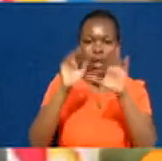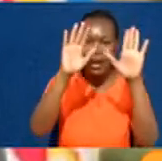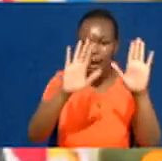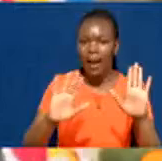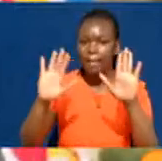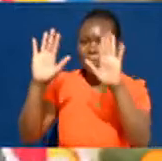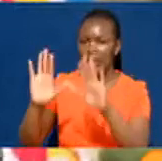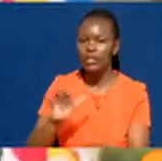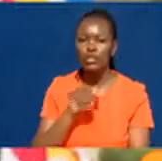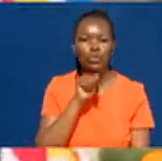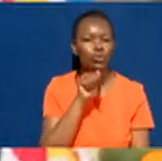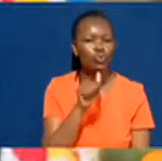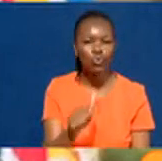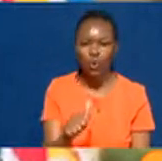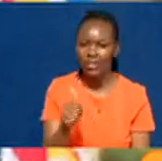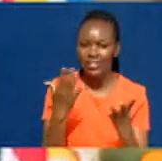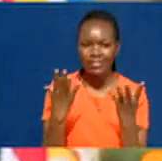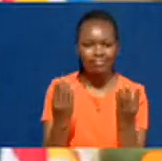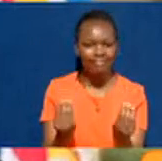park at best.